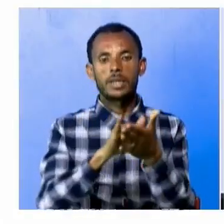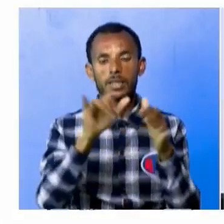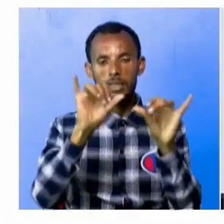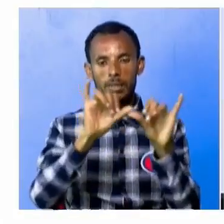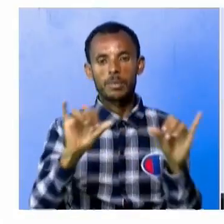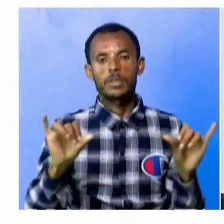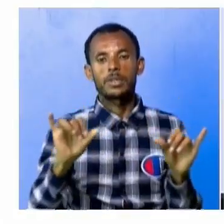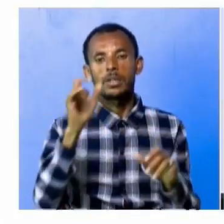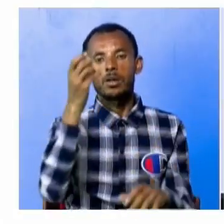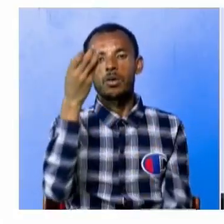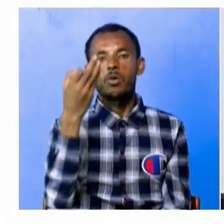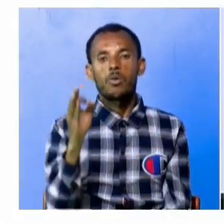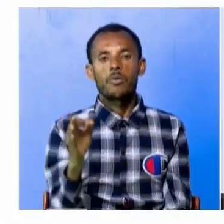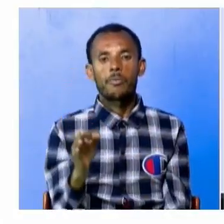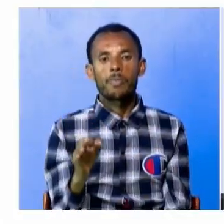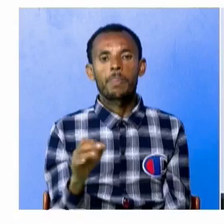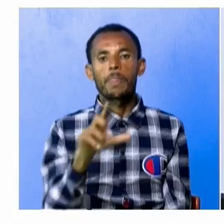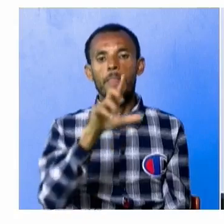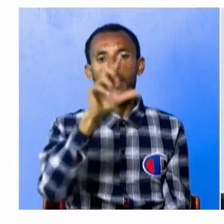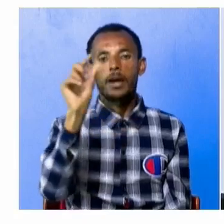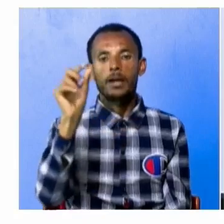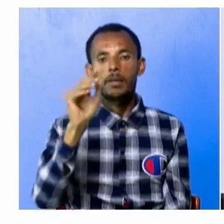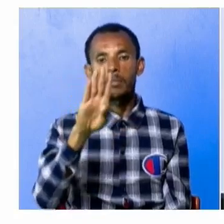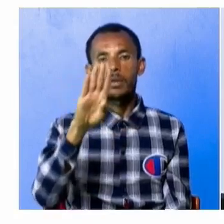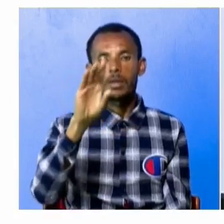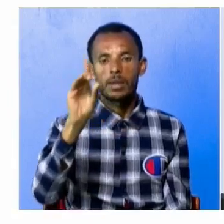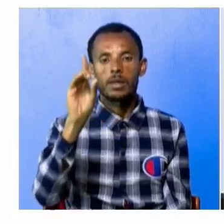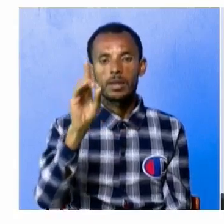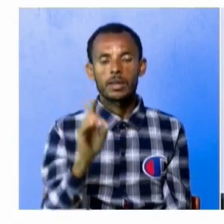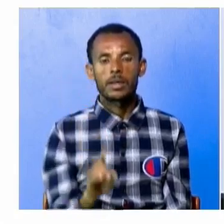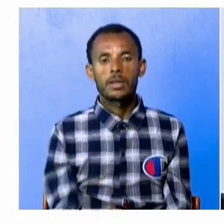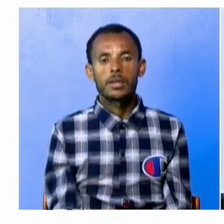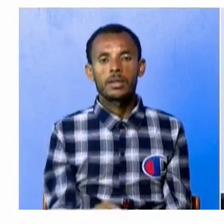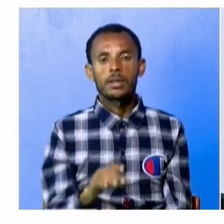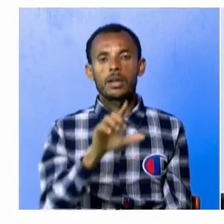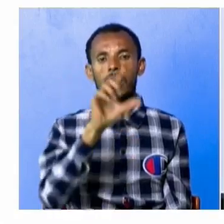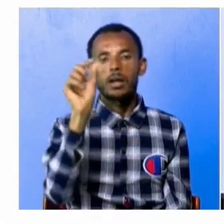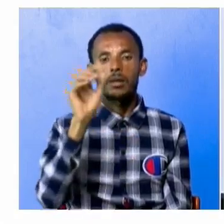of arc BD is